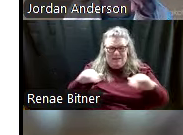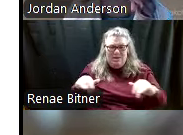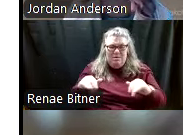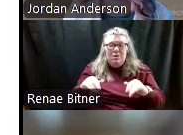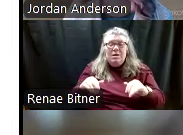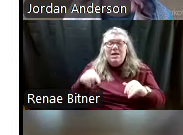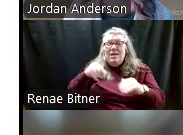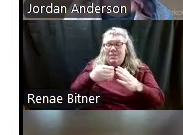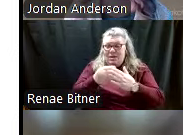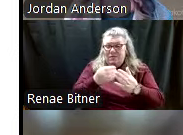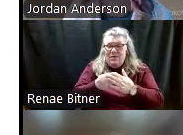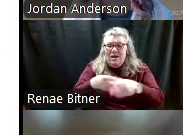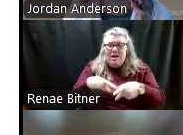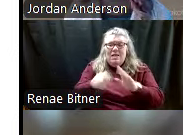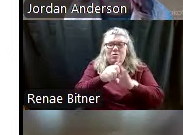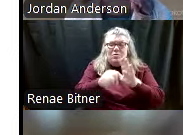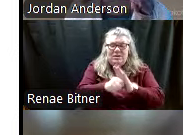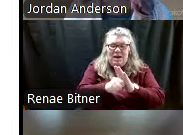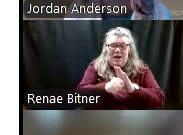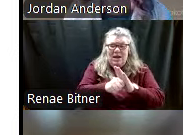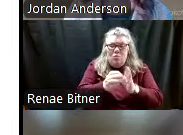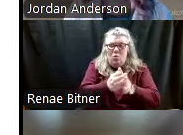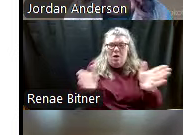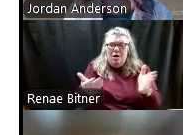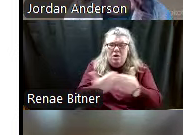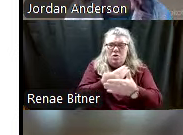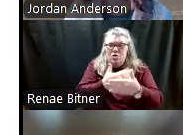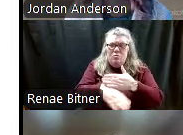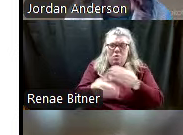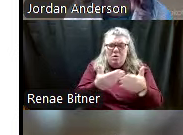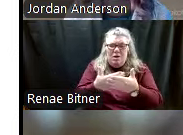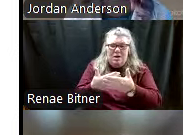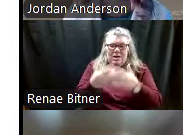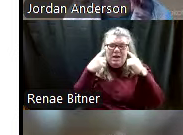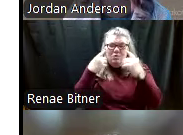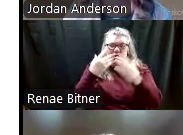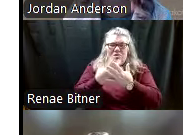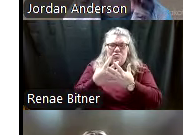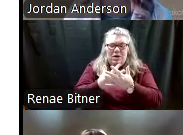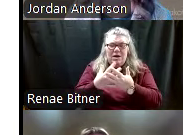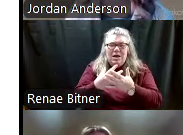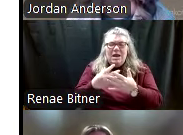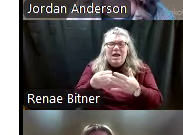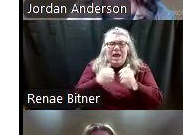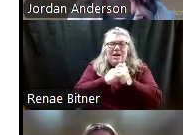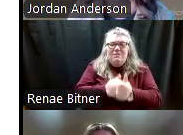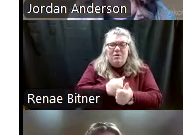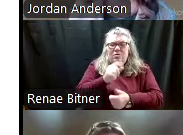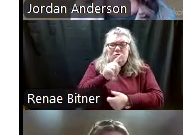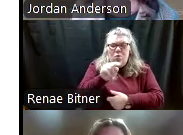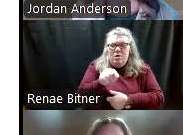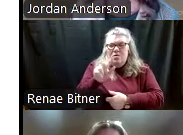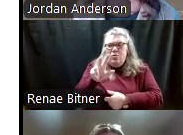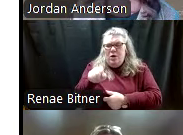then this funding allowed statewide newborn hearing screening and intervention systems. And it follows the 136 guideline, which Nicole